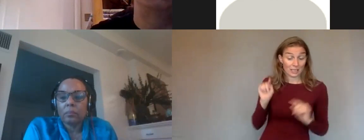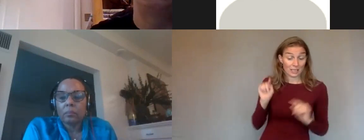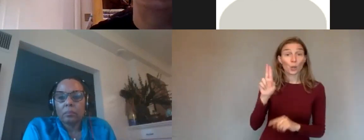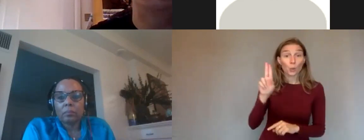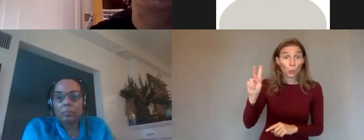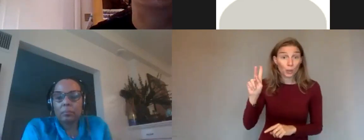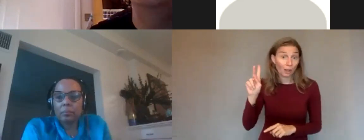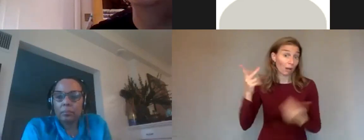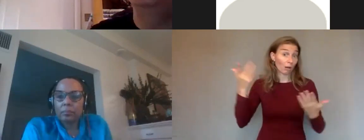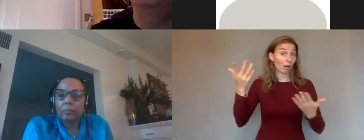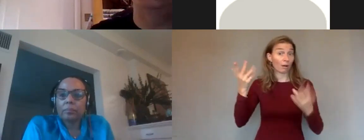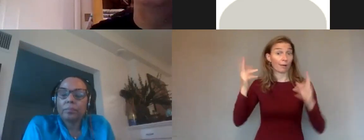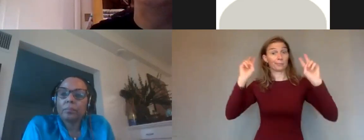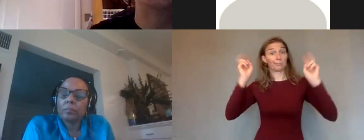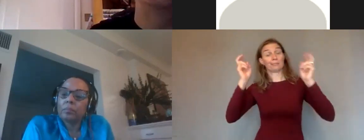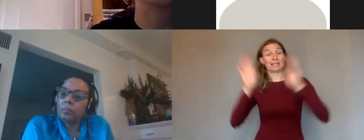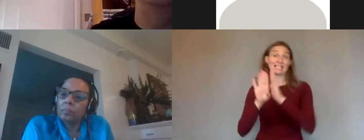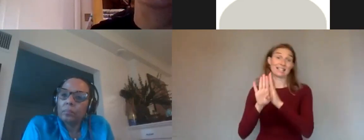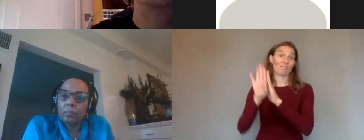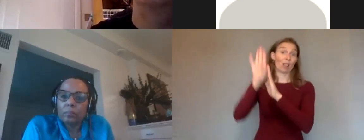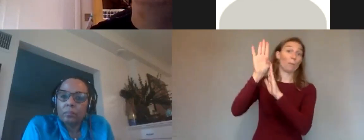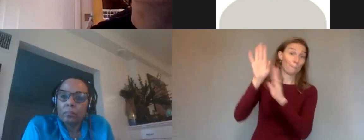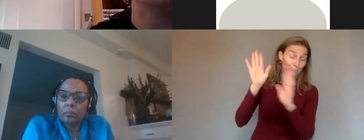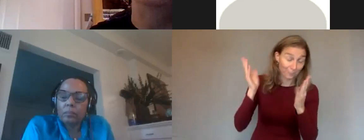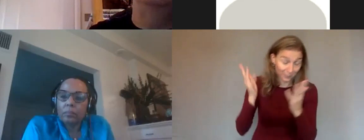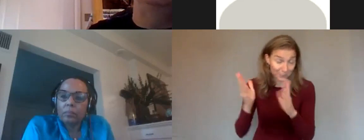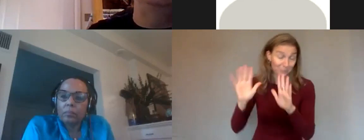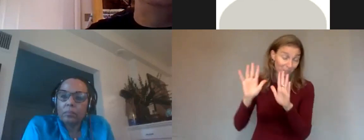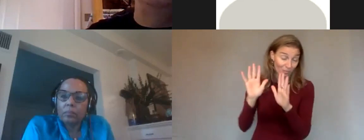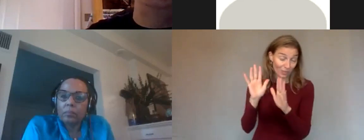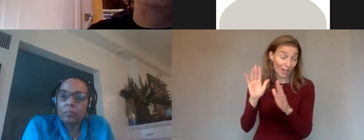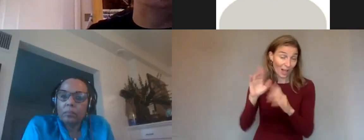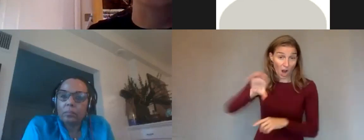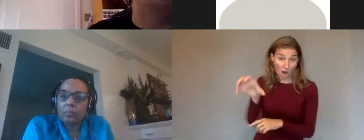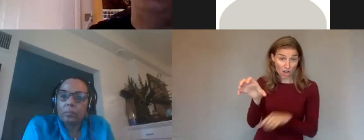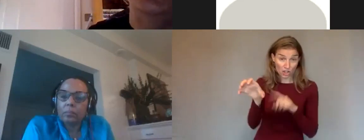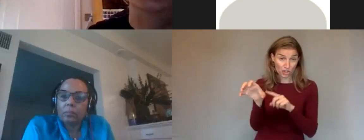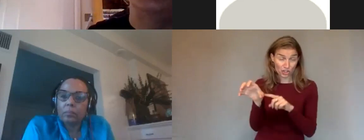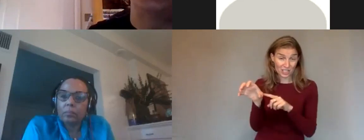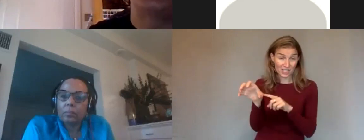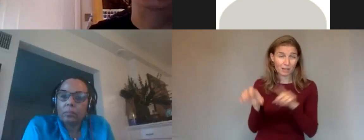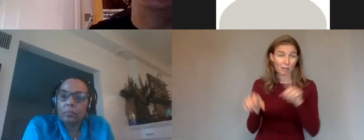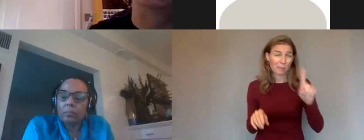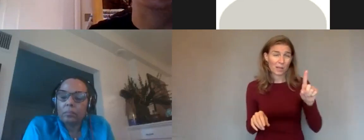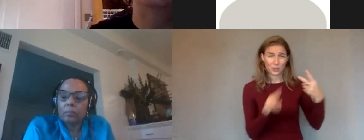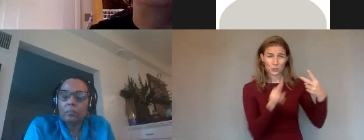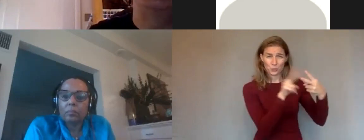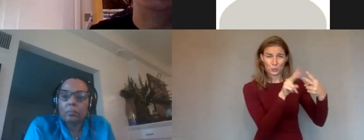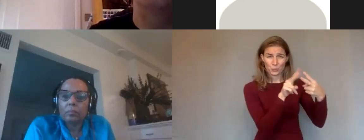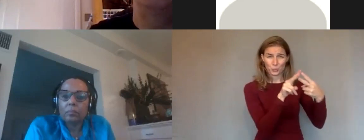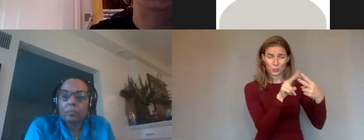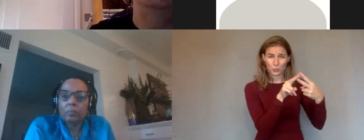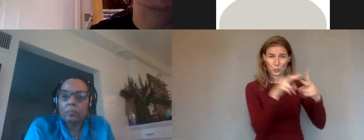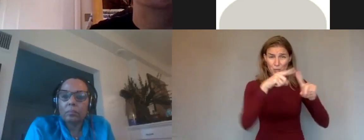developed countries in the world and all the rest of it. But I think there are two numbers that stick in my mind that